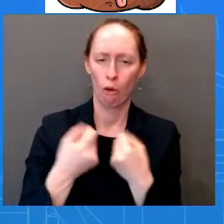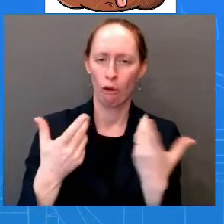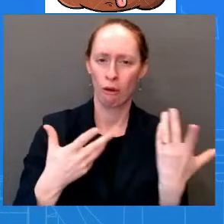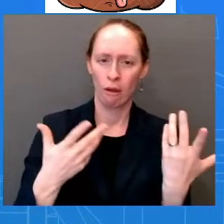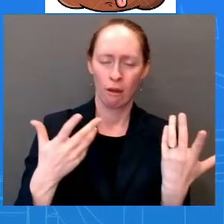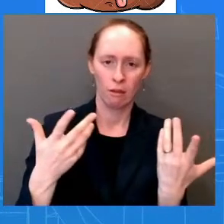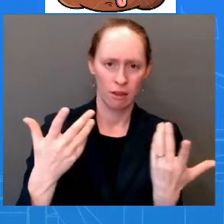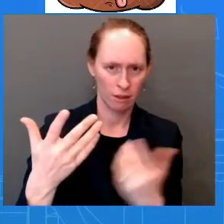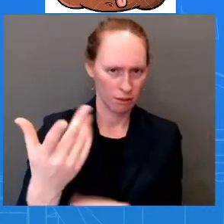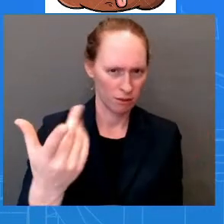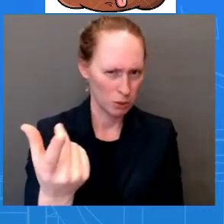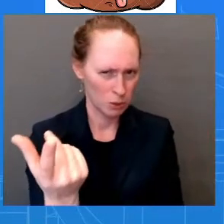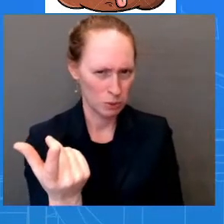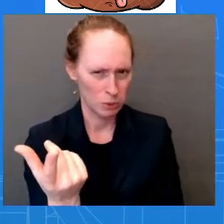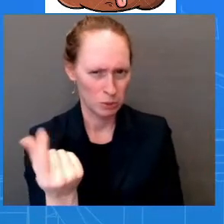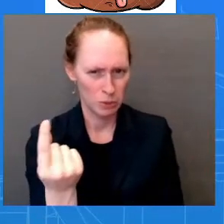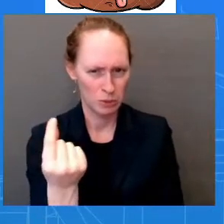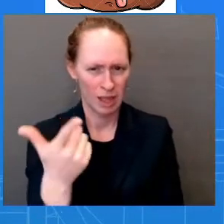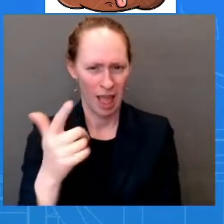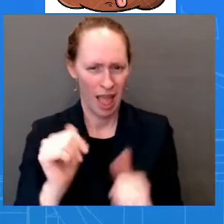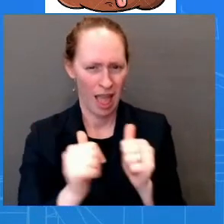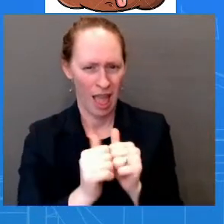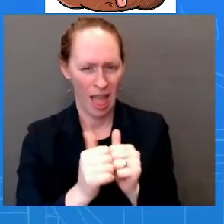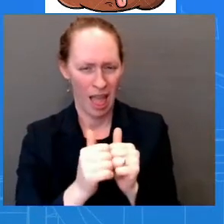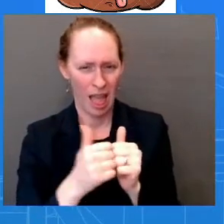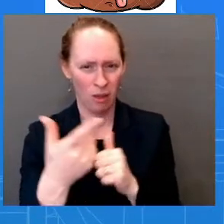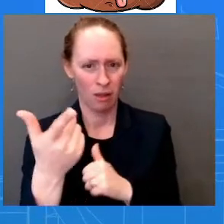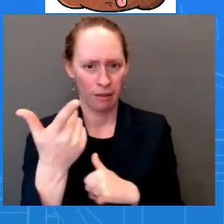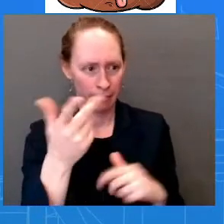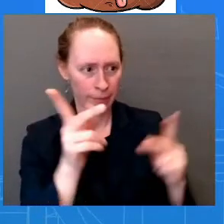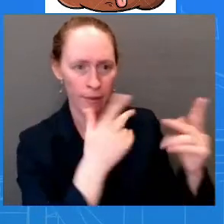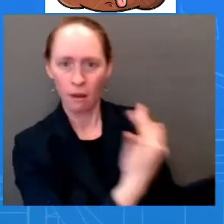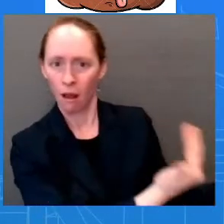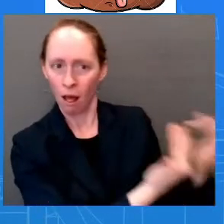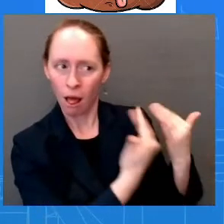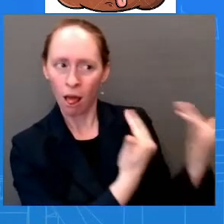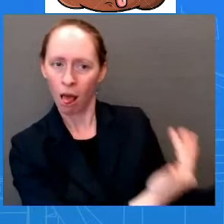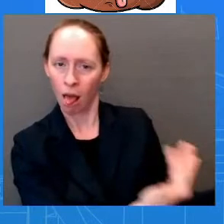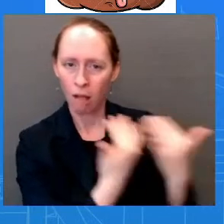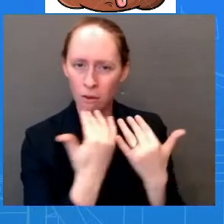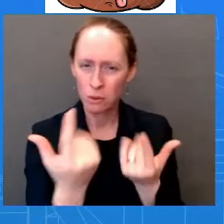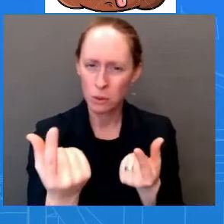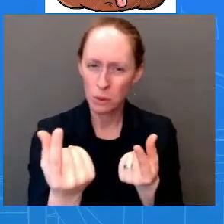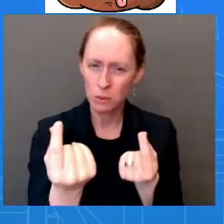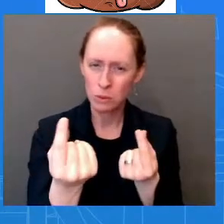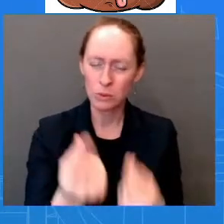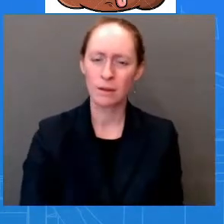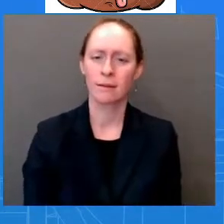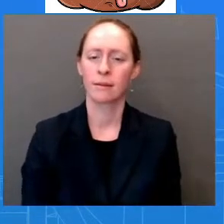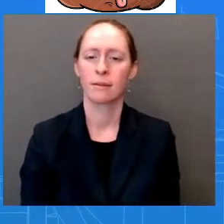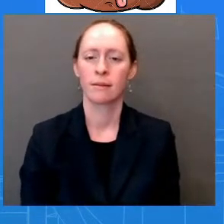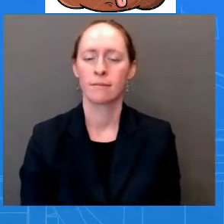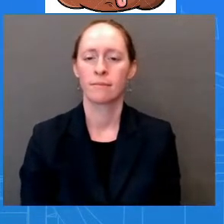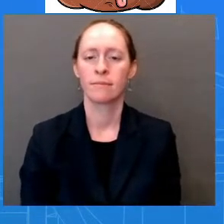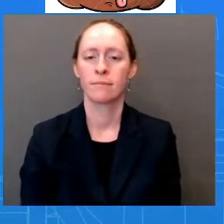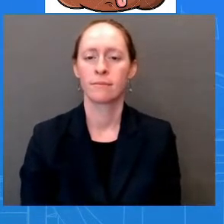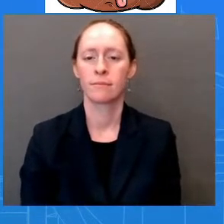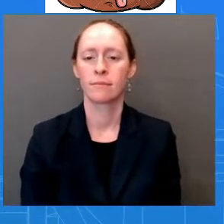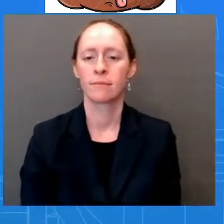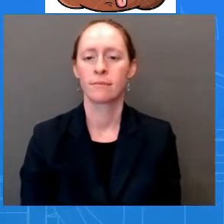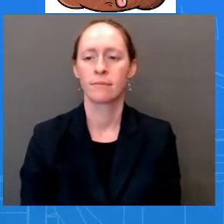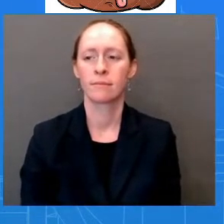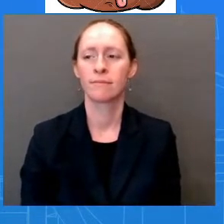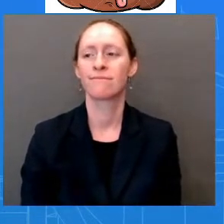things. I know I've heard that Mayorkas is, that Kevin McCarthy's at the